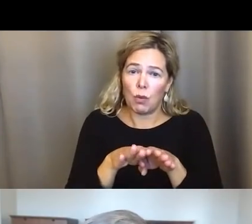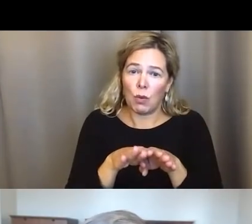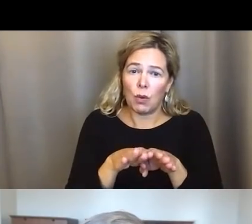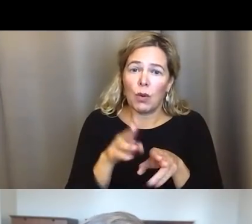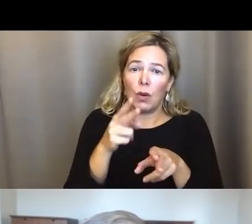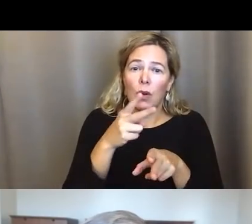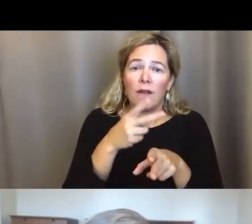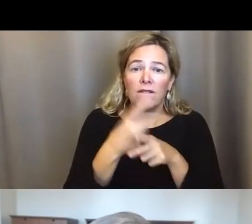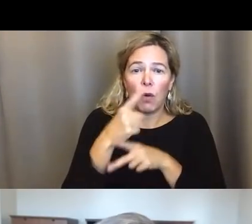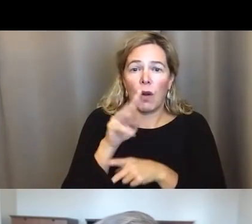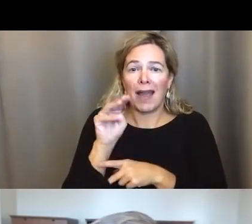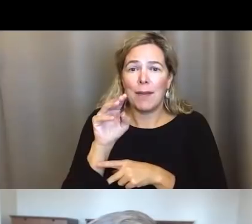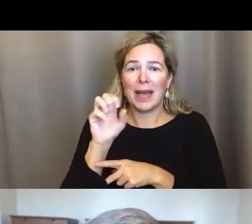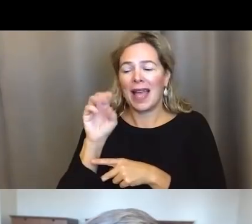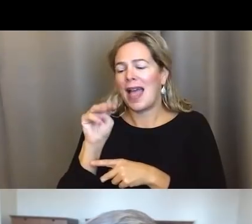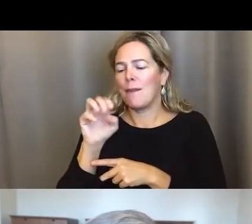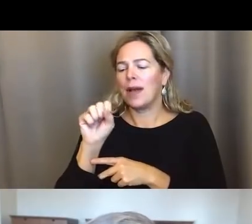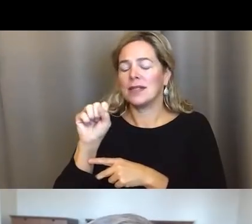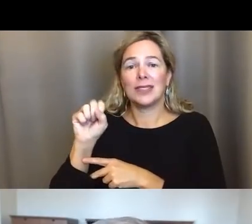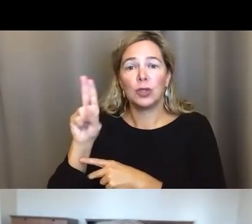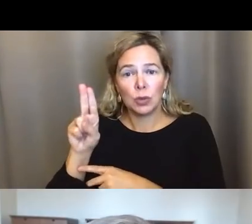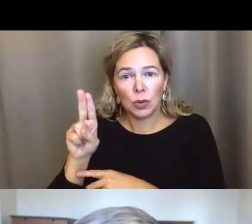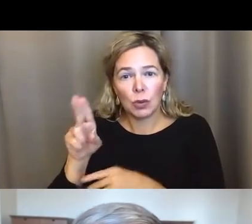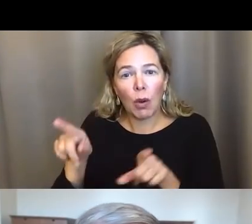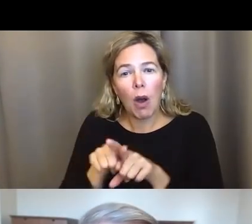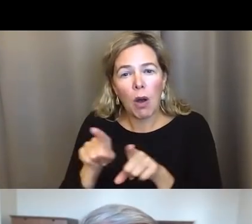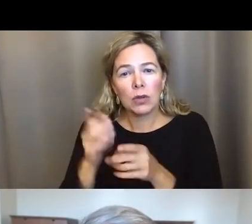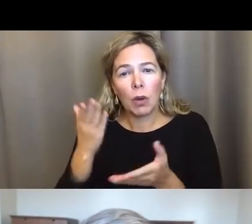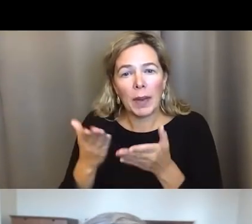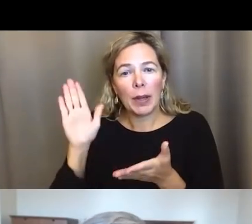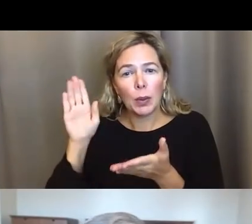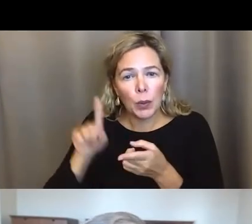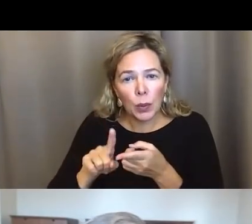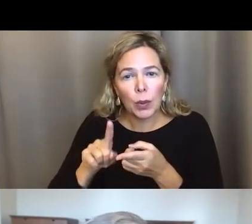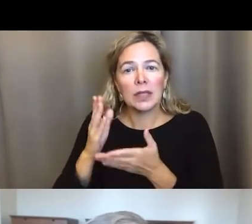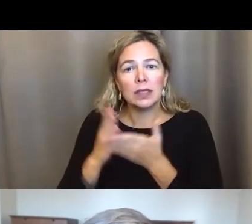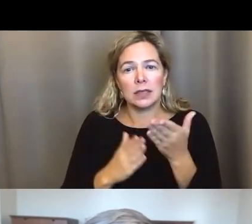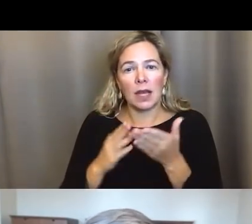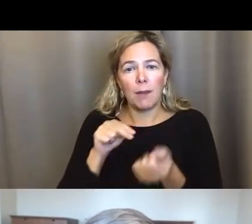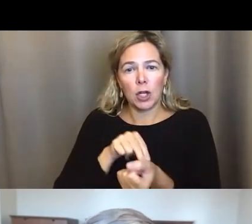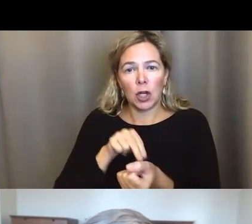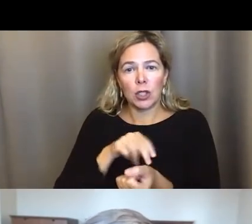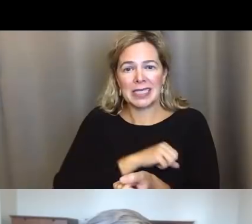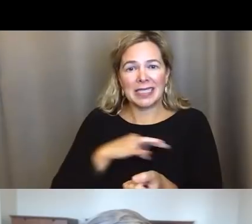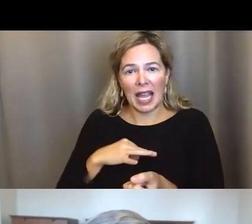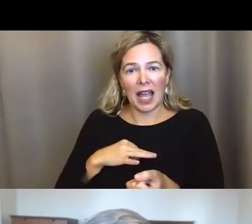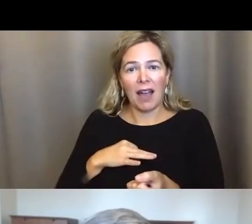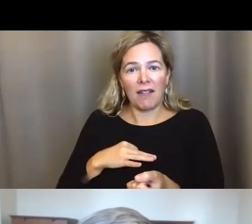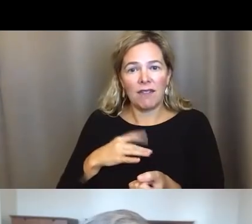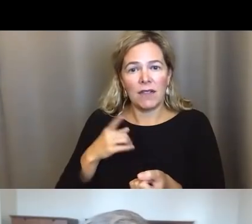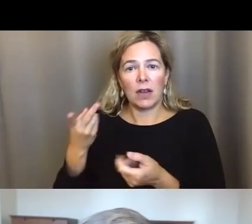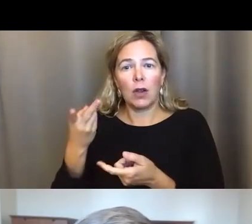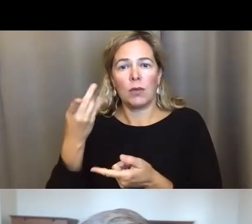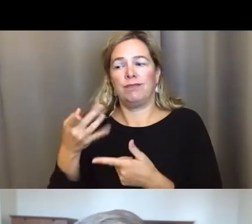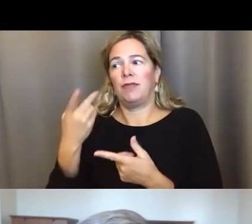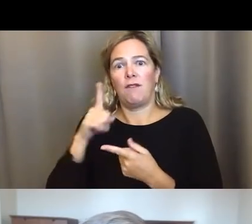MSFU, and we will also have to reduce some nursing staff and some of the other UH units to cover the 16 beds.